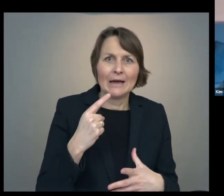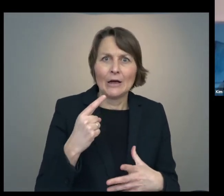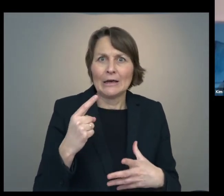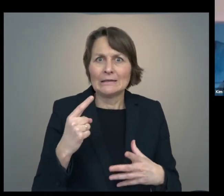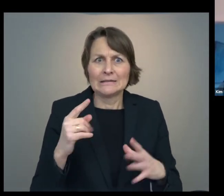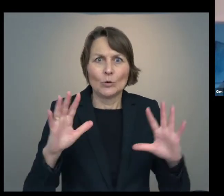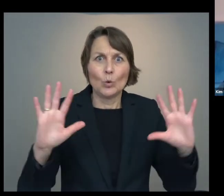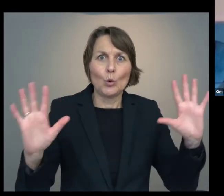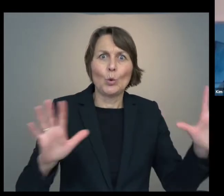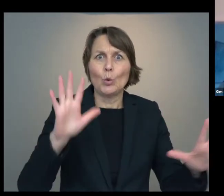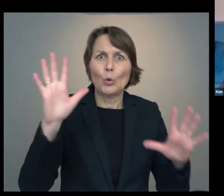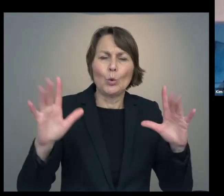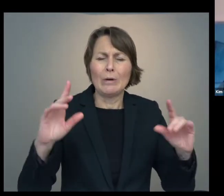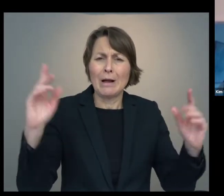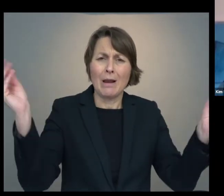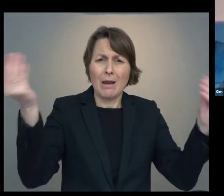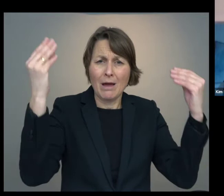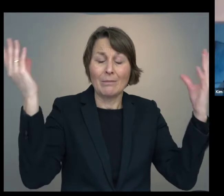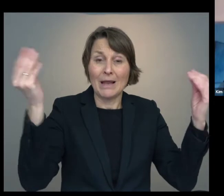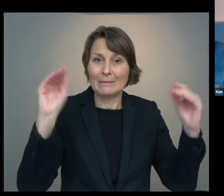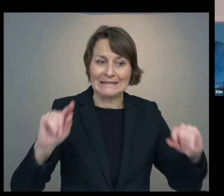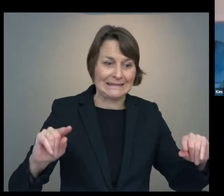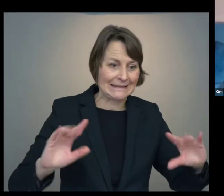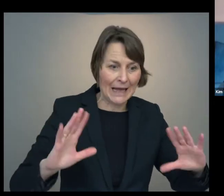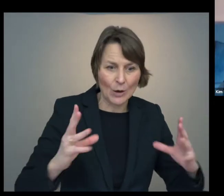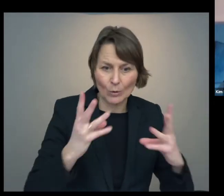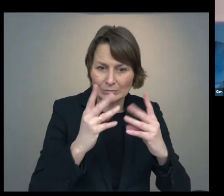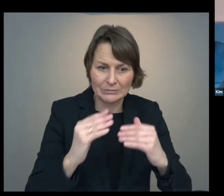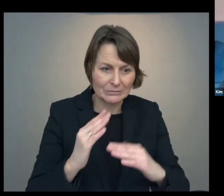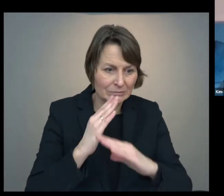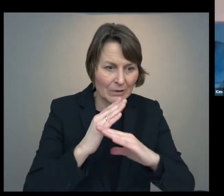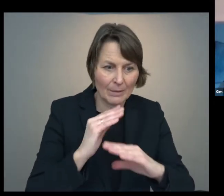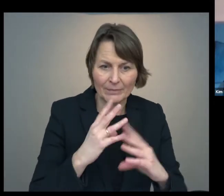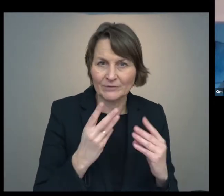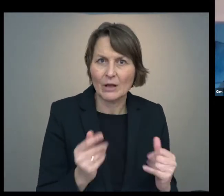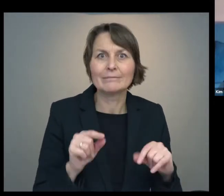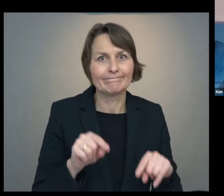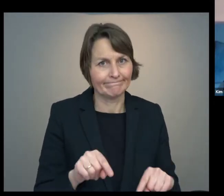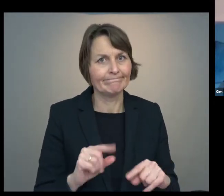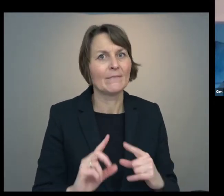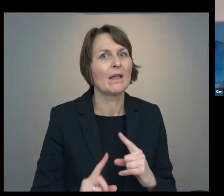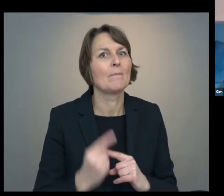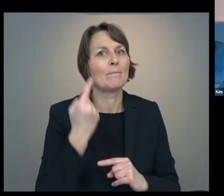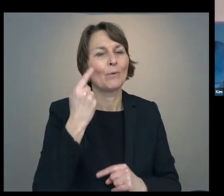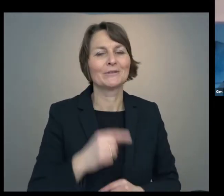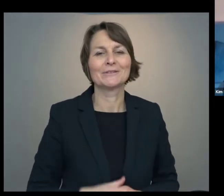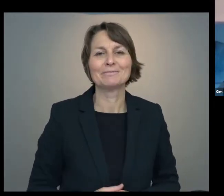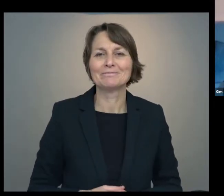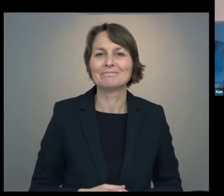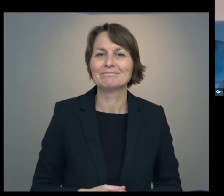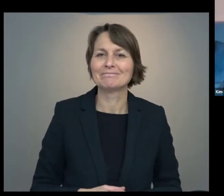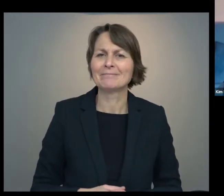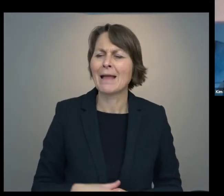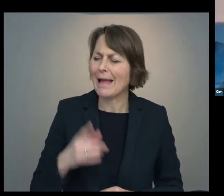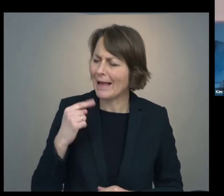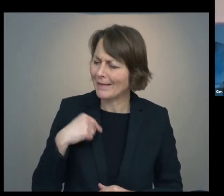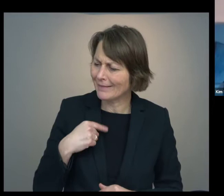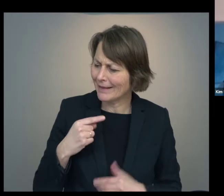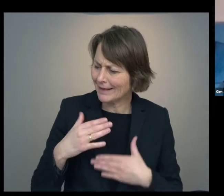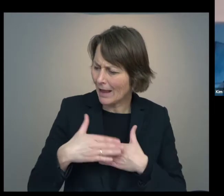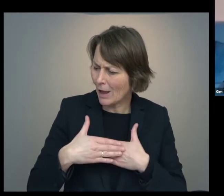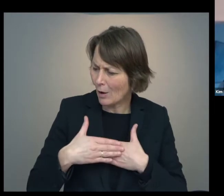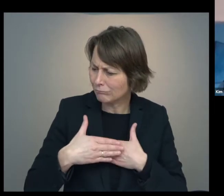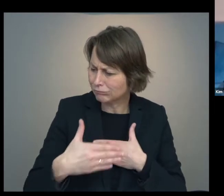there's security stuff, and like we have a whole process for handling all of that. And I guess you